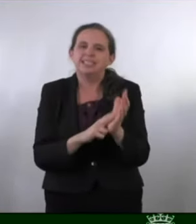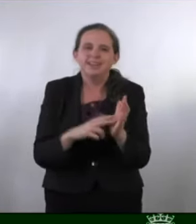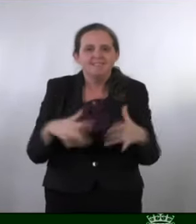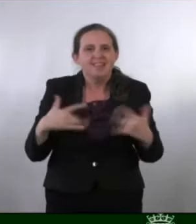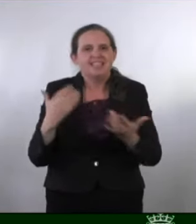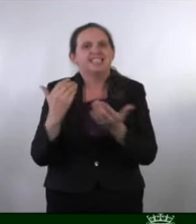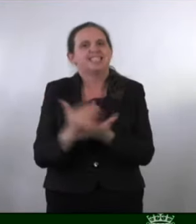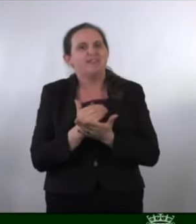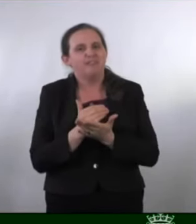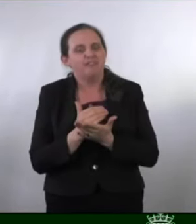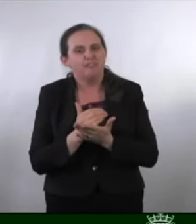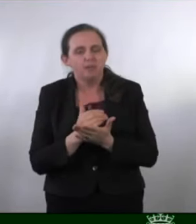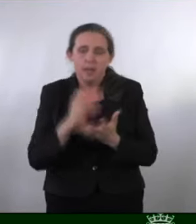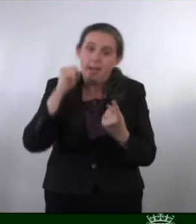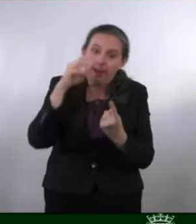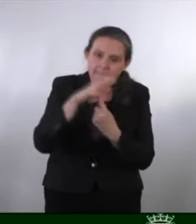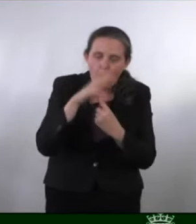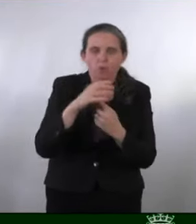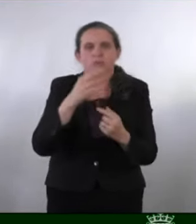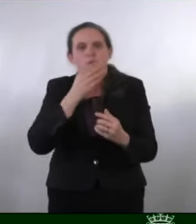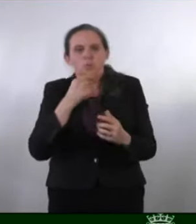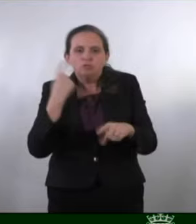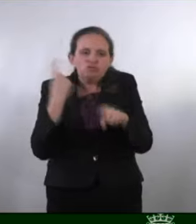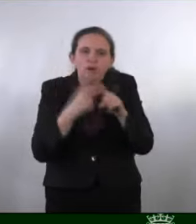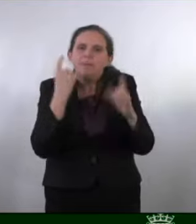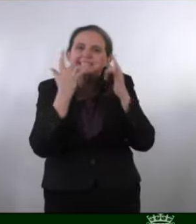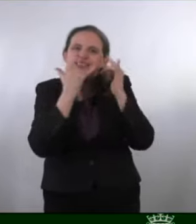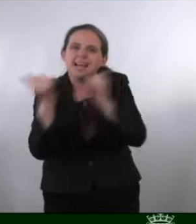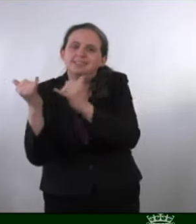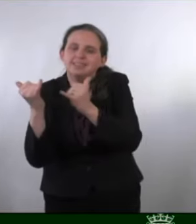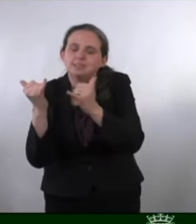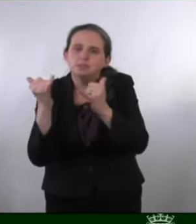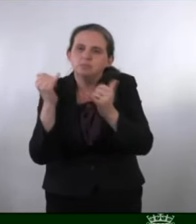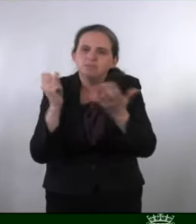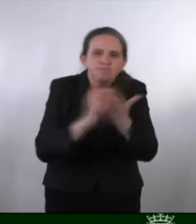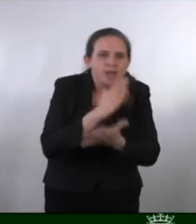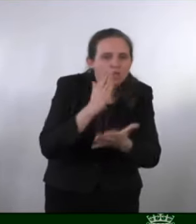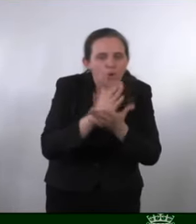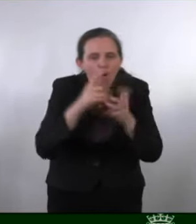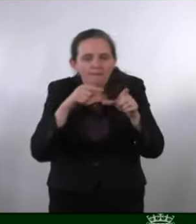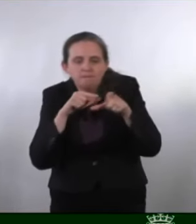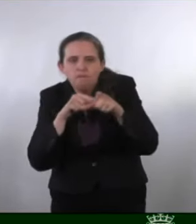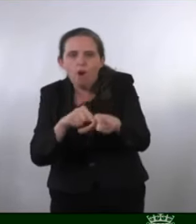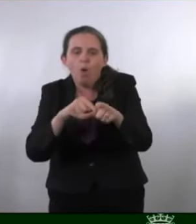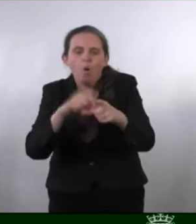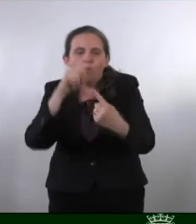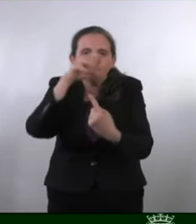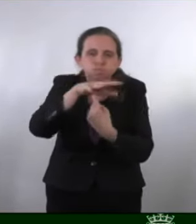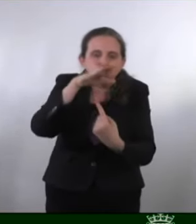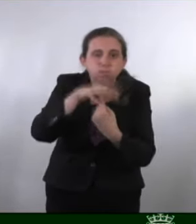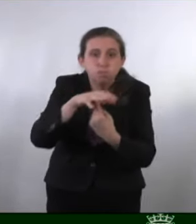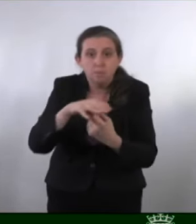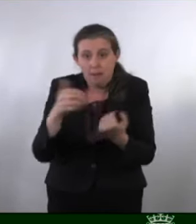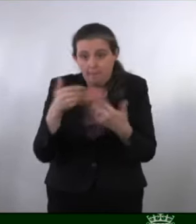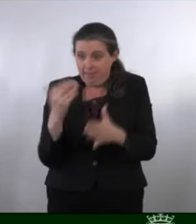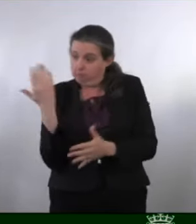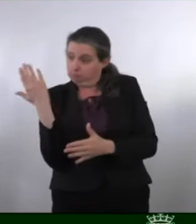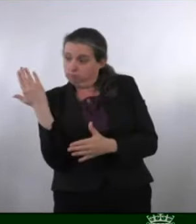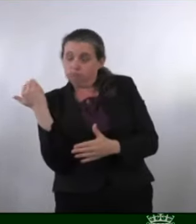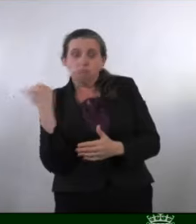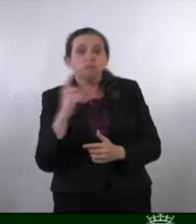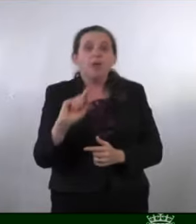way of using these rapid tests. That is to follow the example of Liverpool, where in the